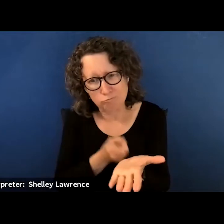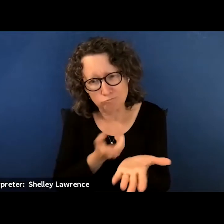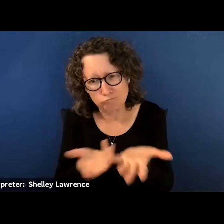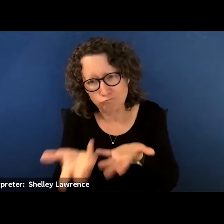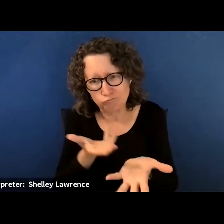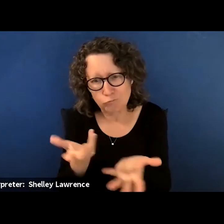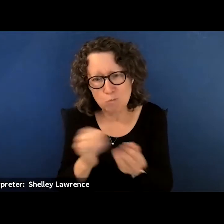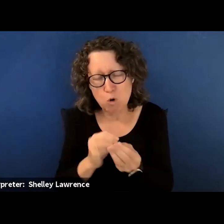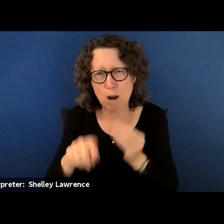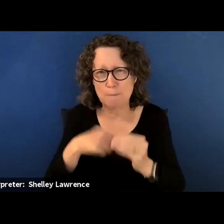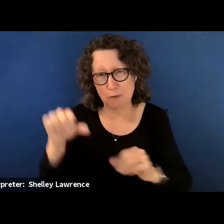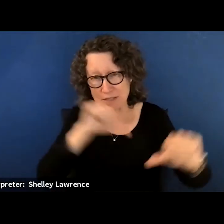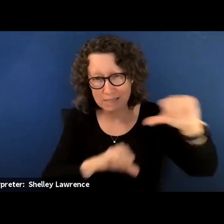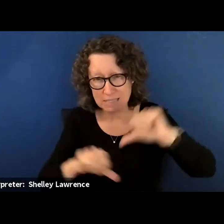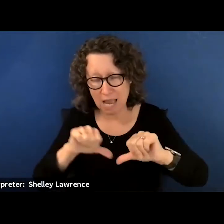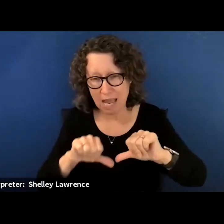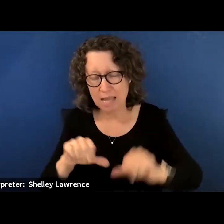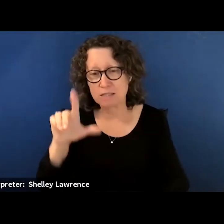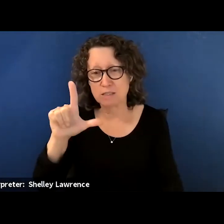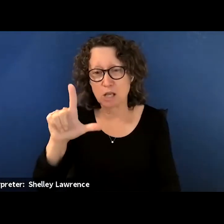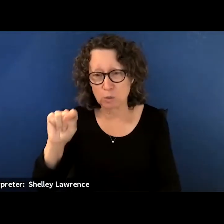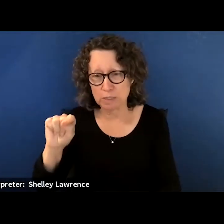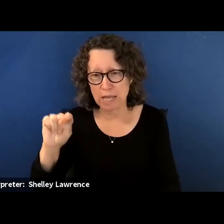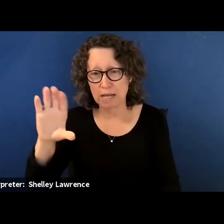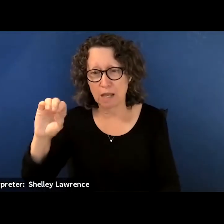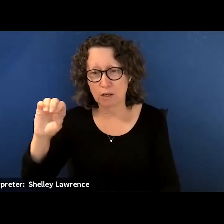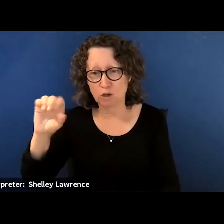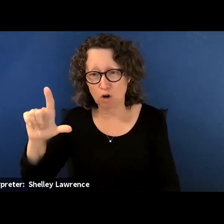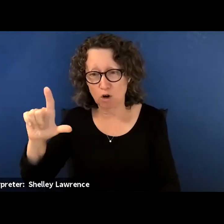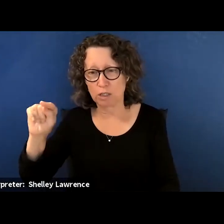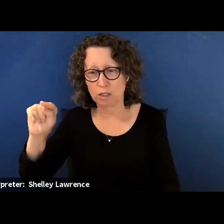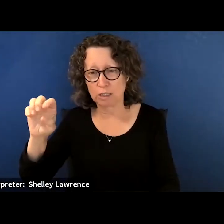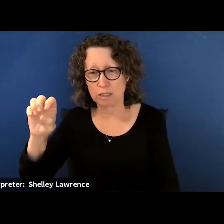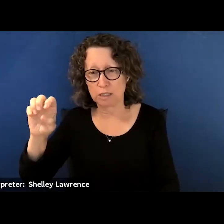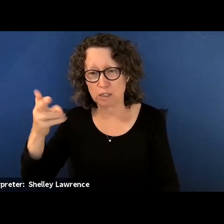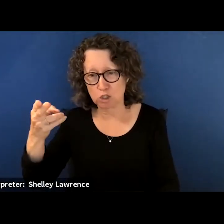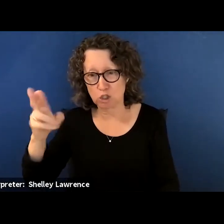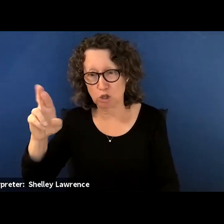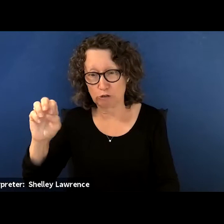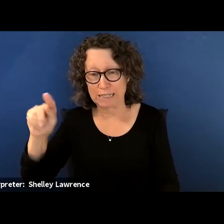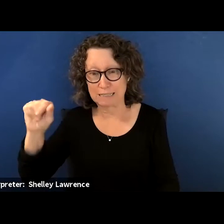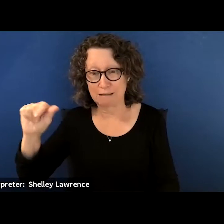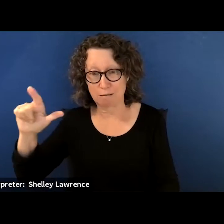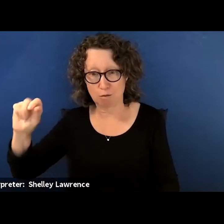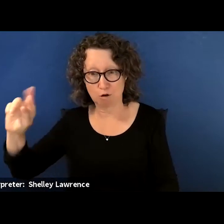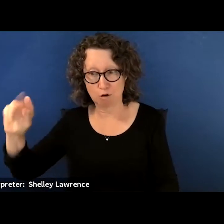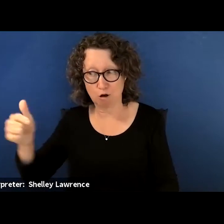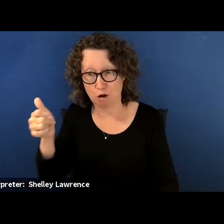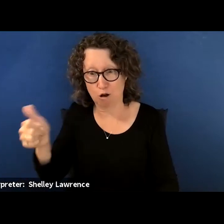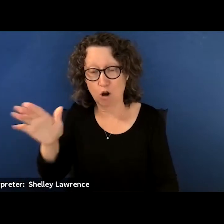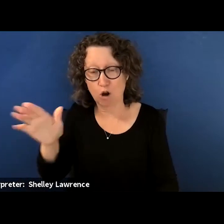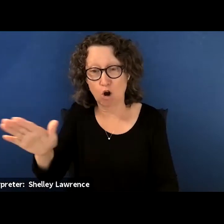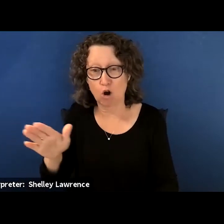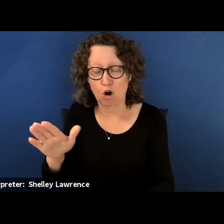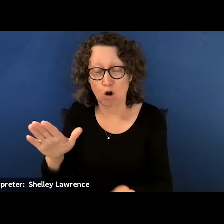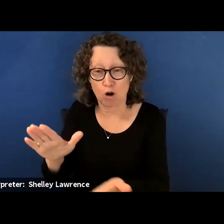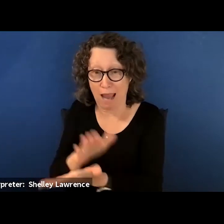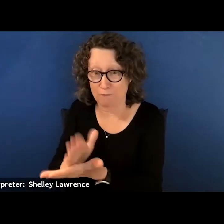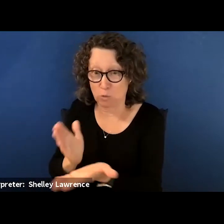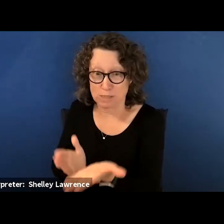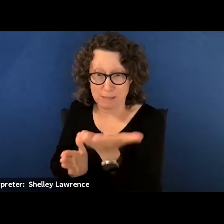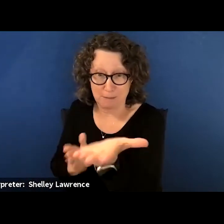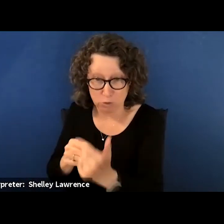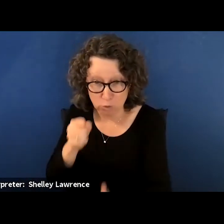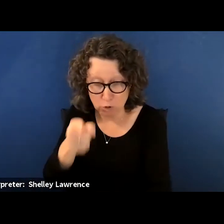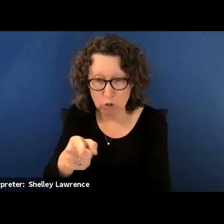the science. Lieutenant Colonel Teresa Long, her affidavit was submitted to you.